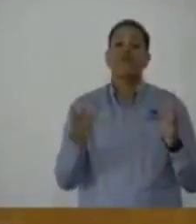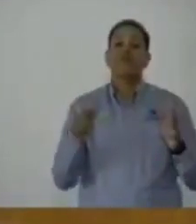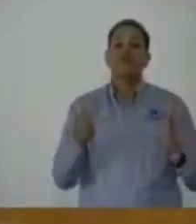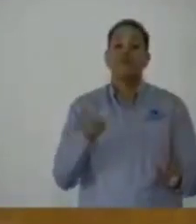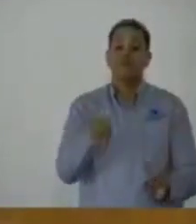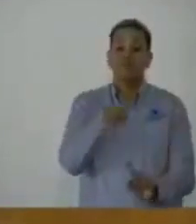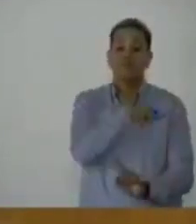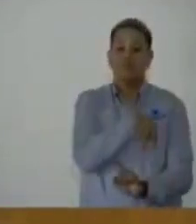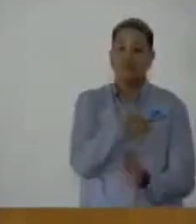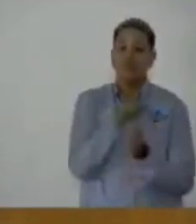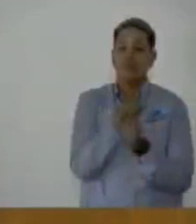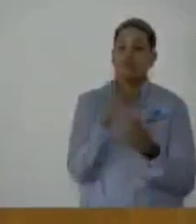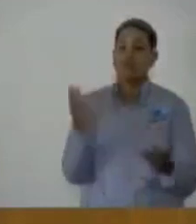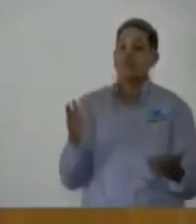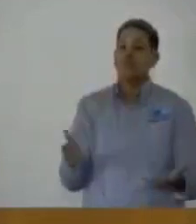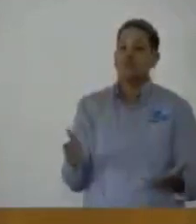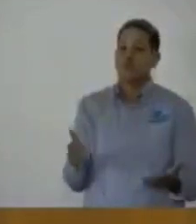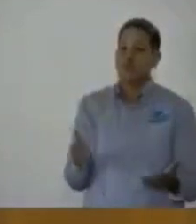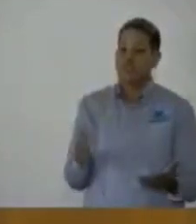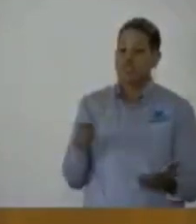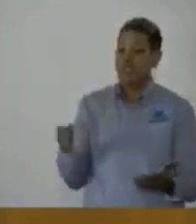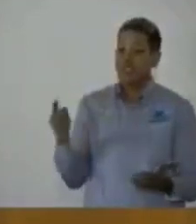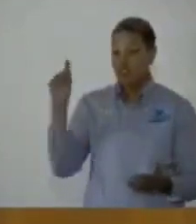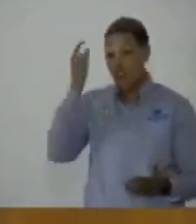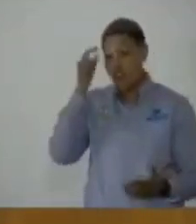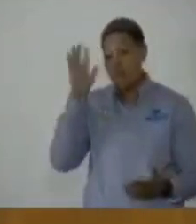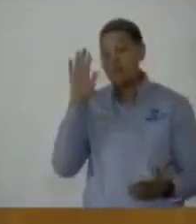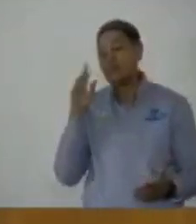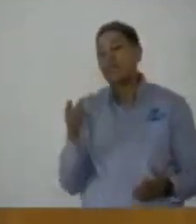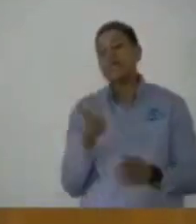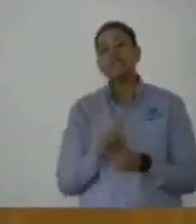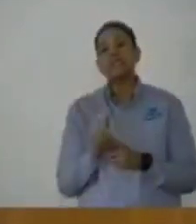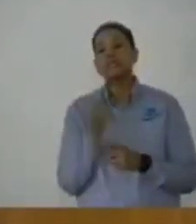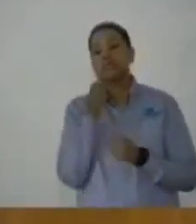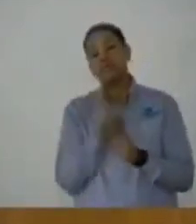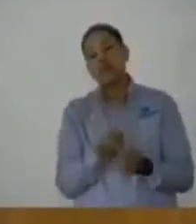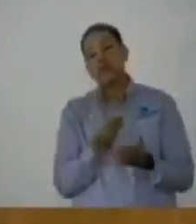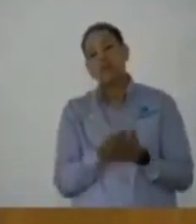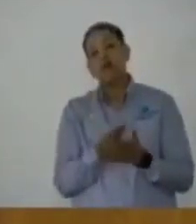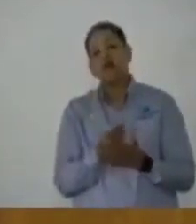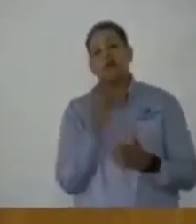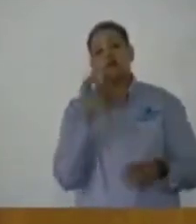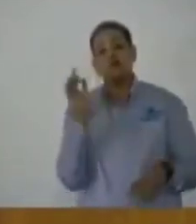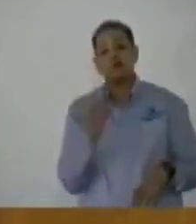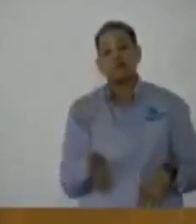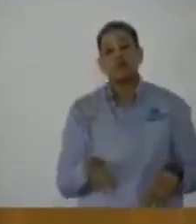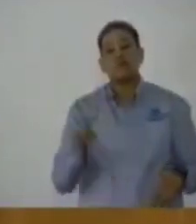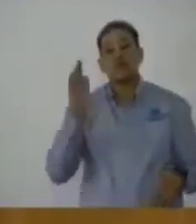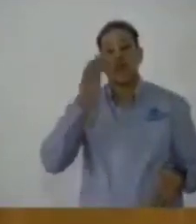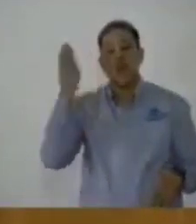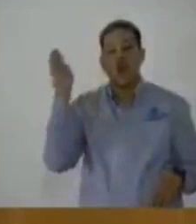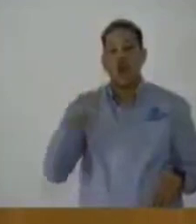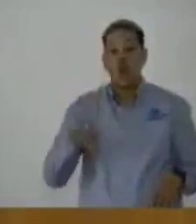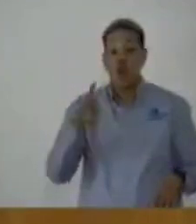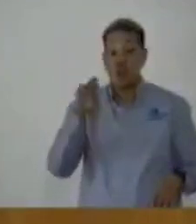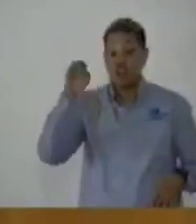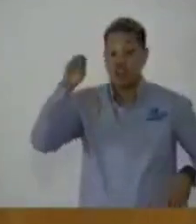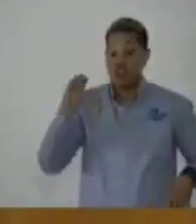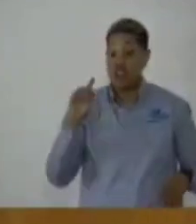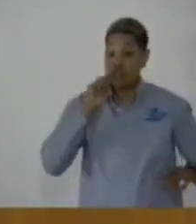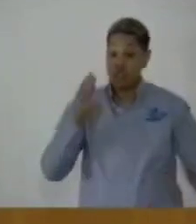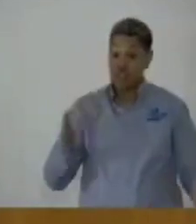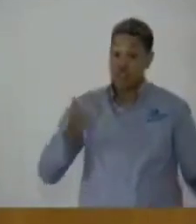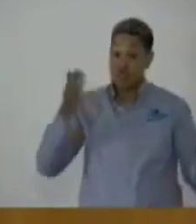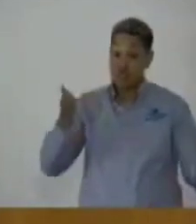conversation context is, as the context within this conversation is going to be positive. So all the ratios that are